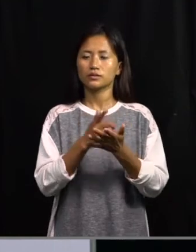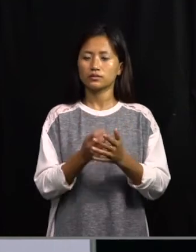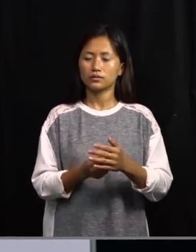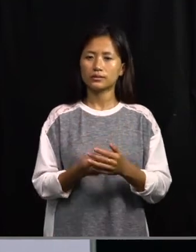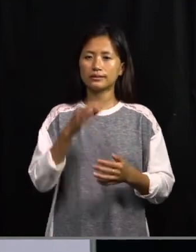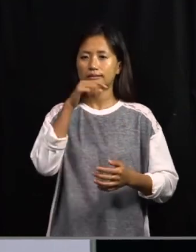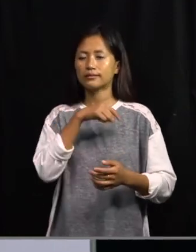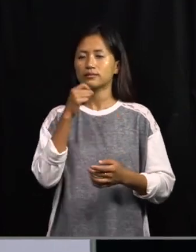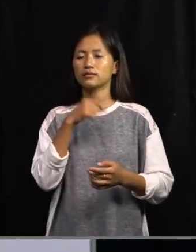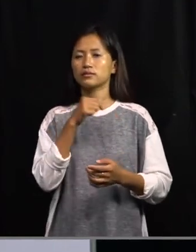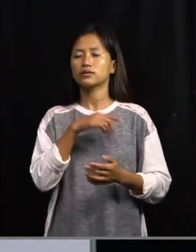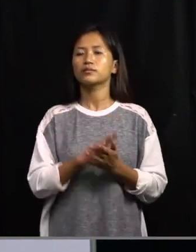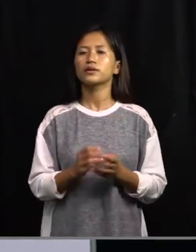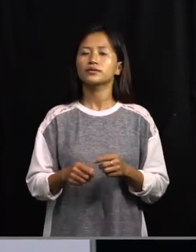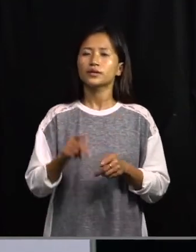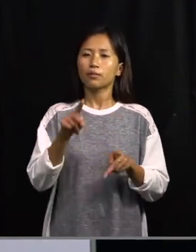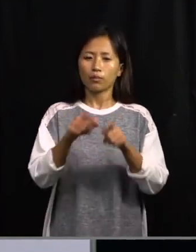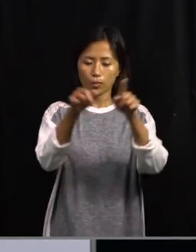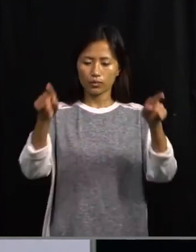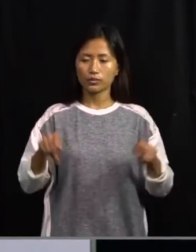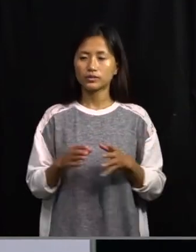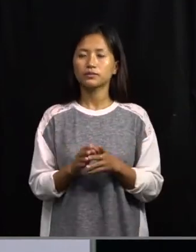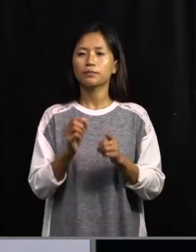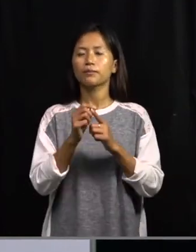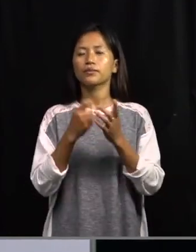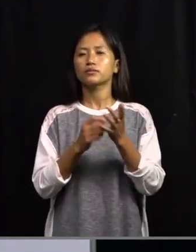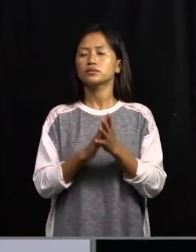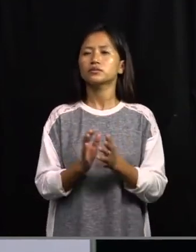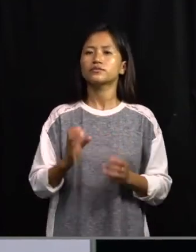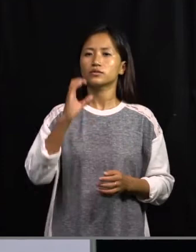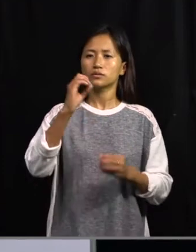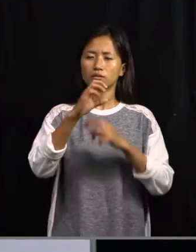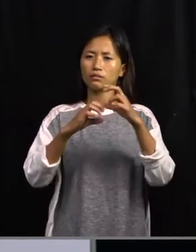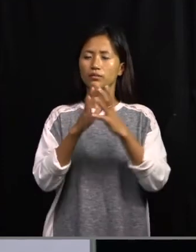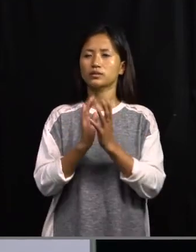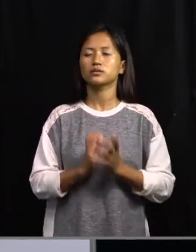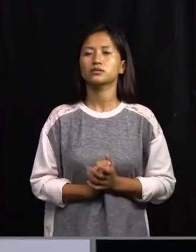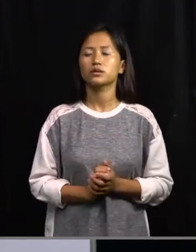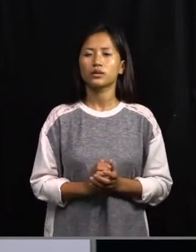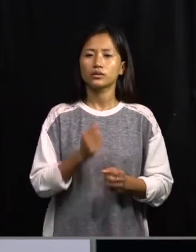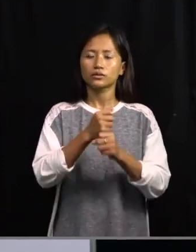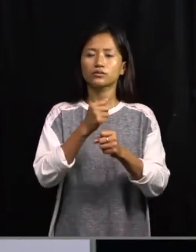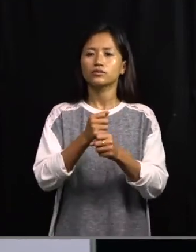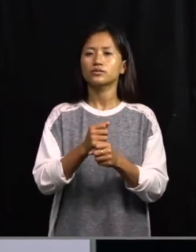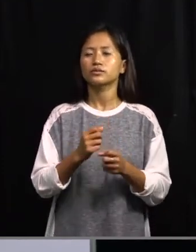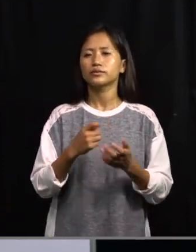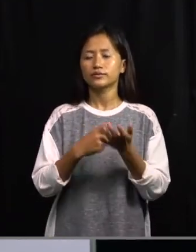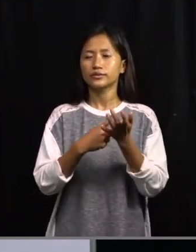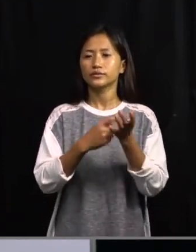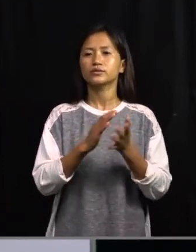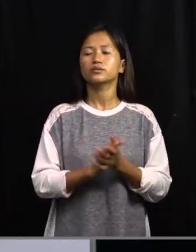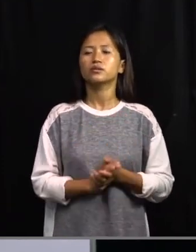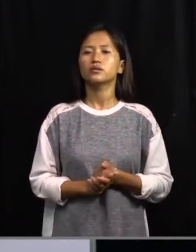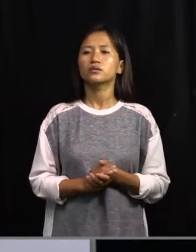and properties of the persons and companies. When the government generates revenue or income